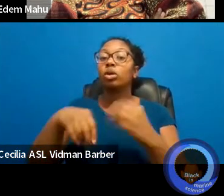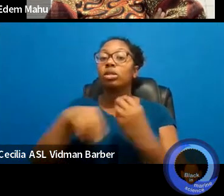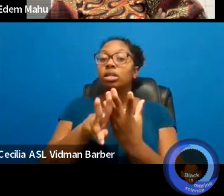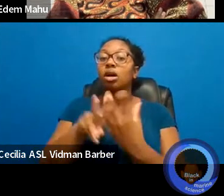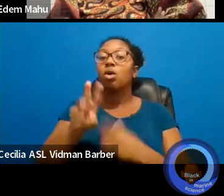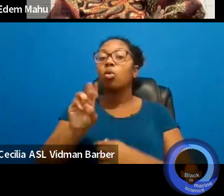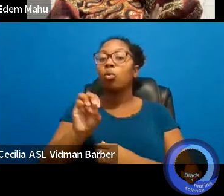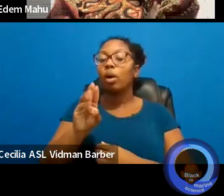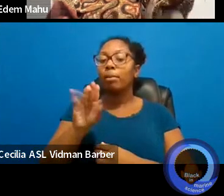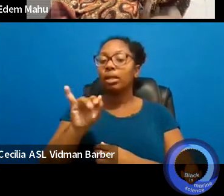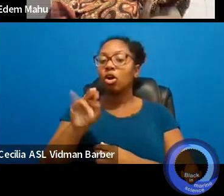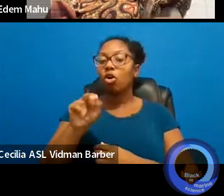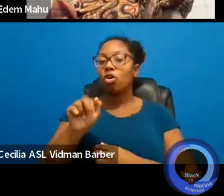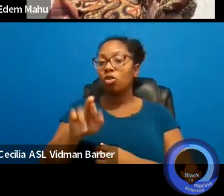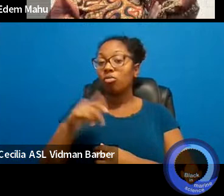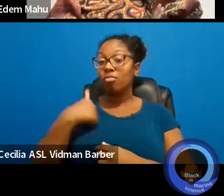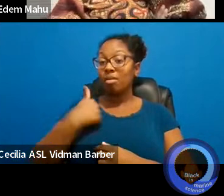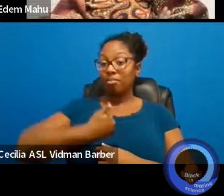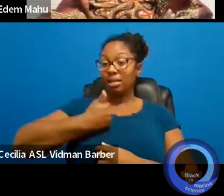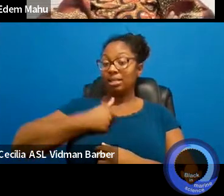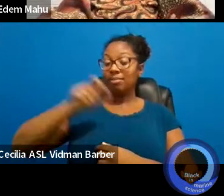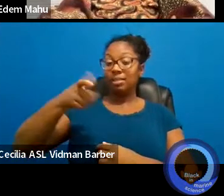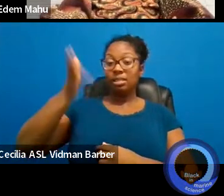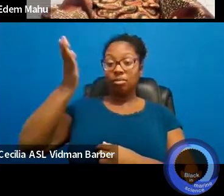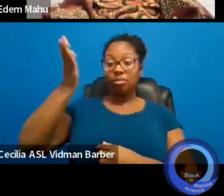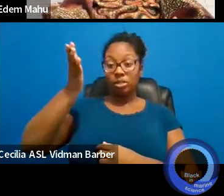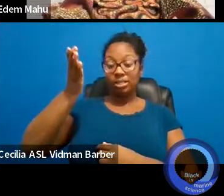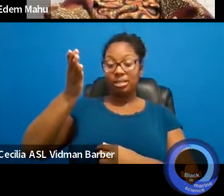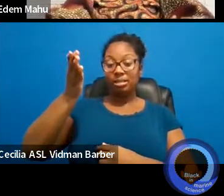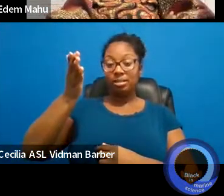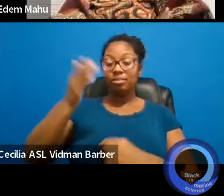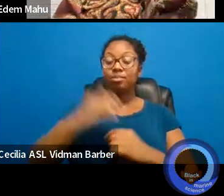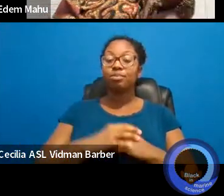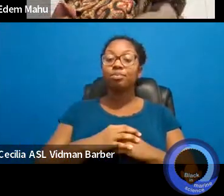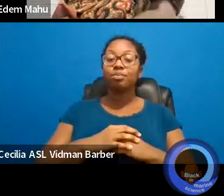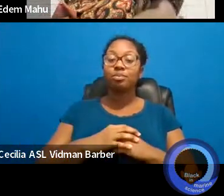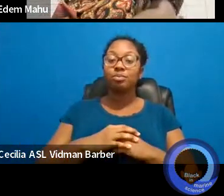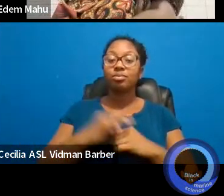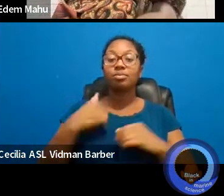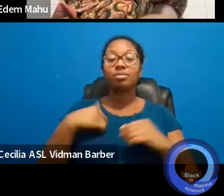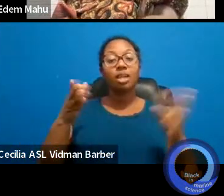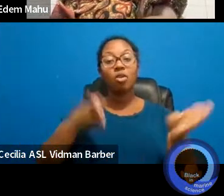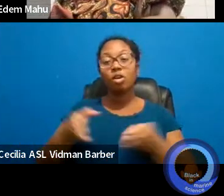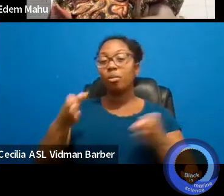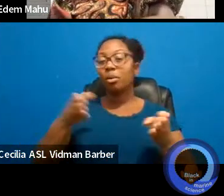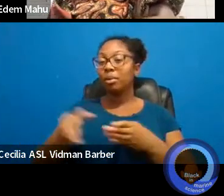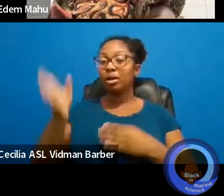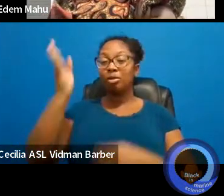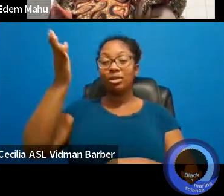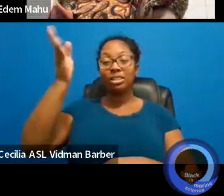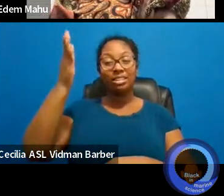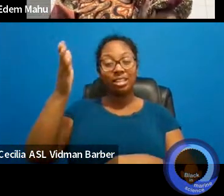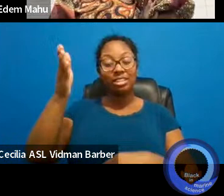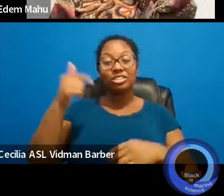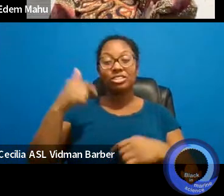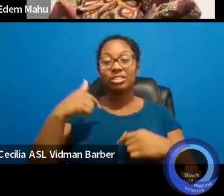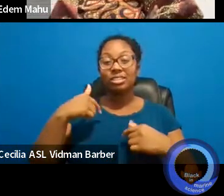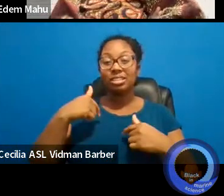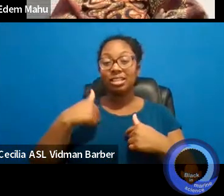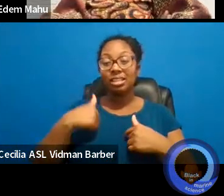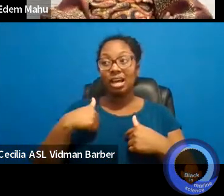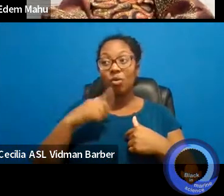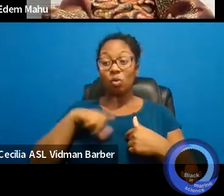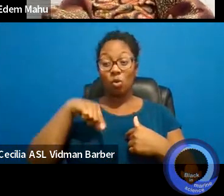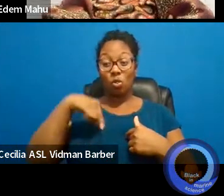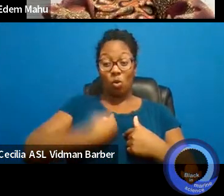I had to basically present, and I had my presentation prepared, and I think I was the only